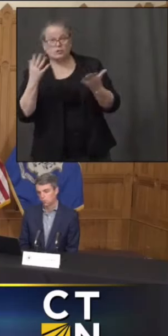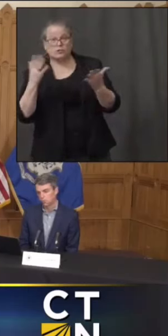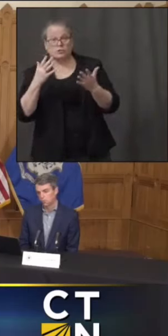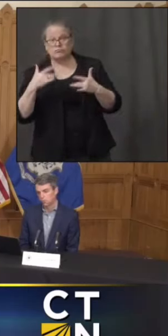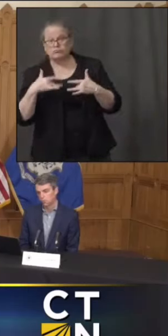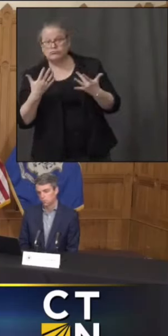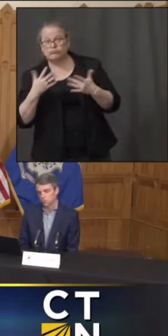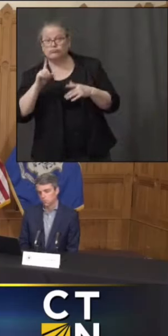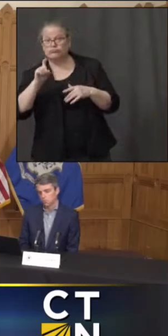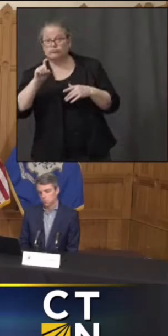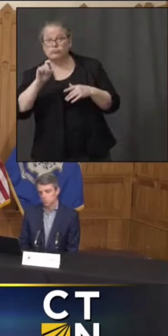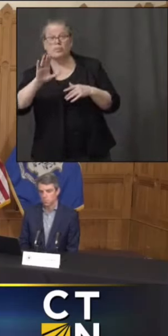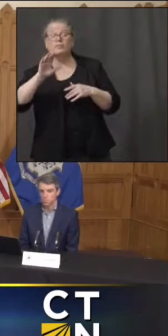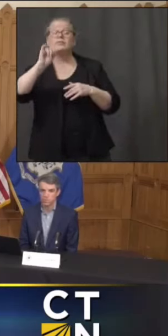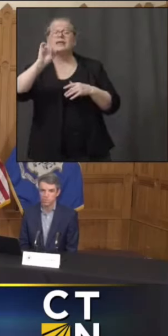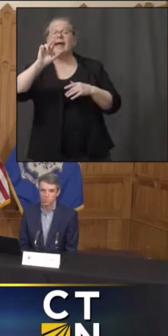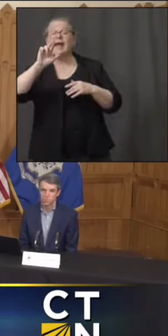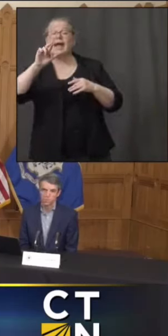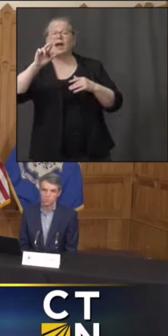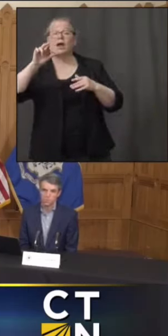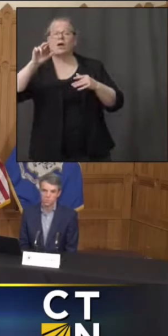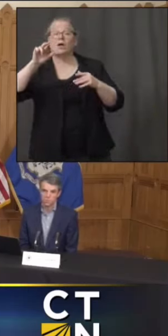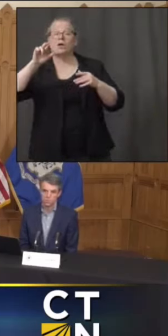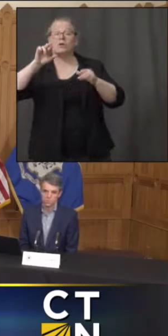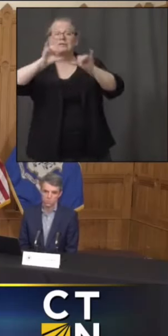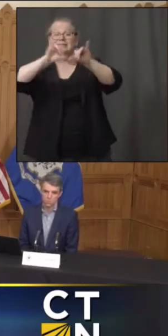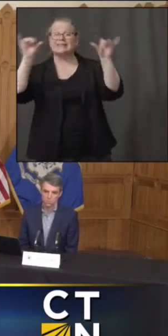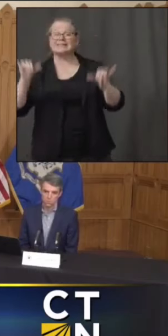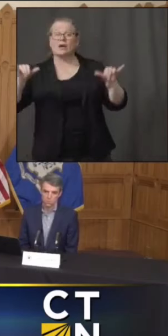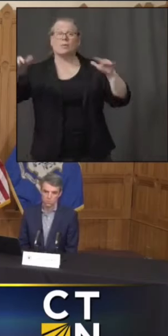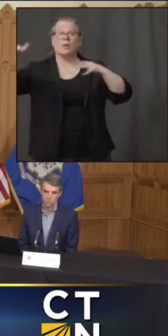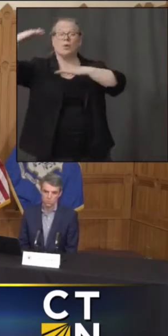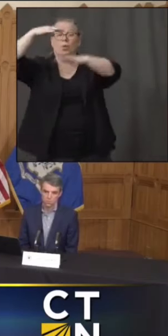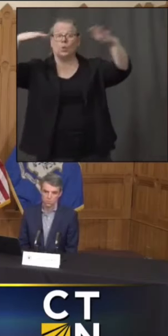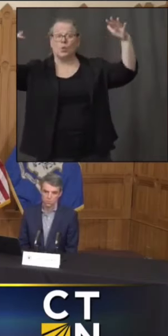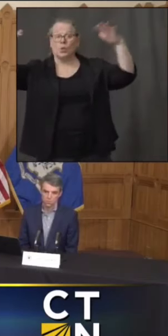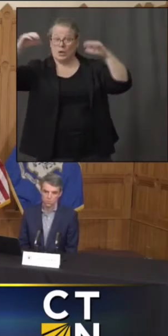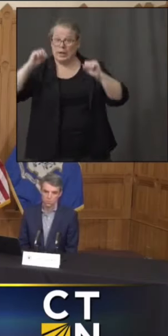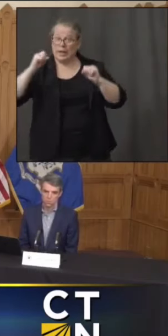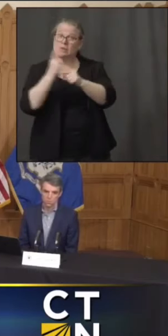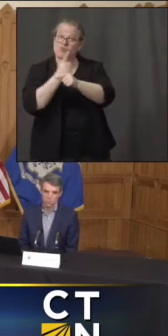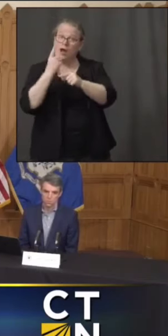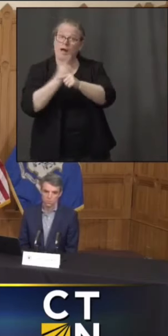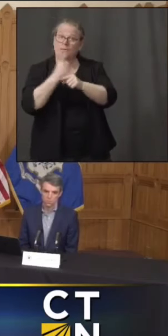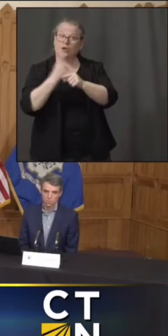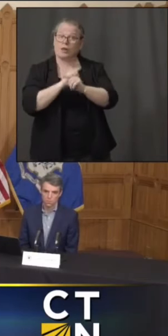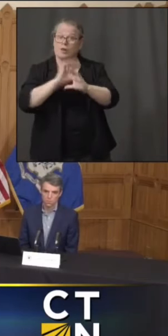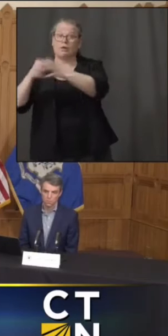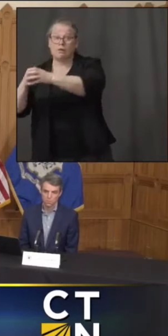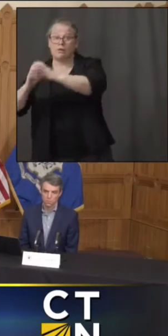systems? Are they able to properly cohort patients with COVID?